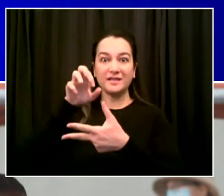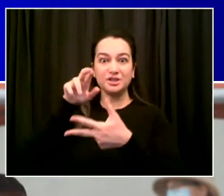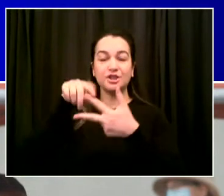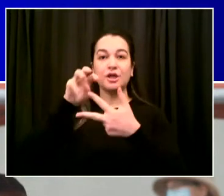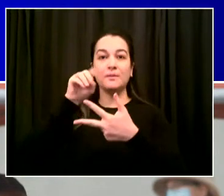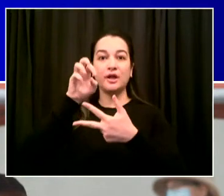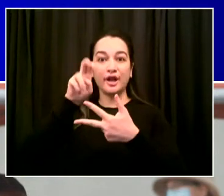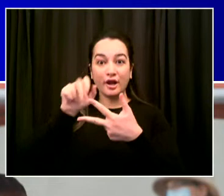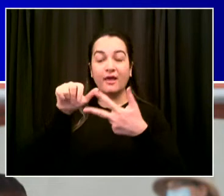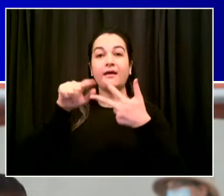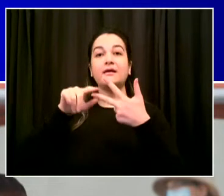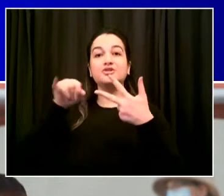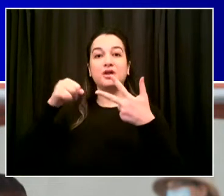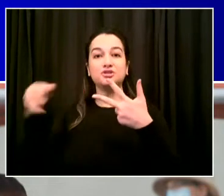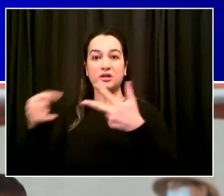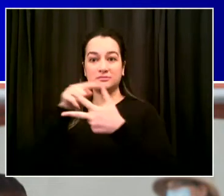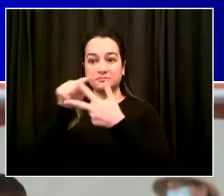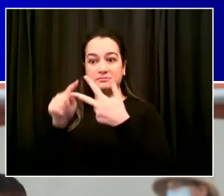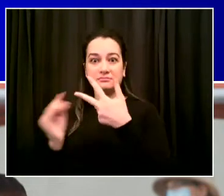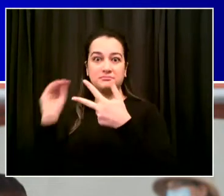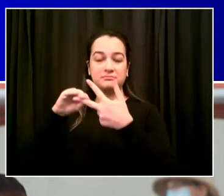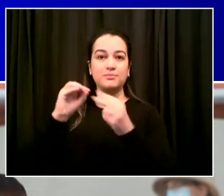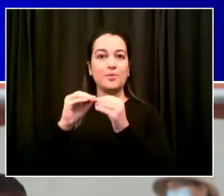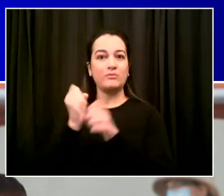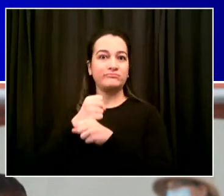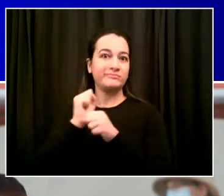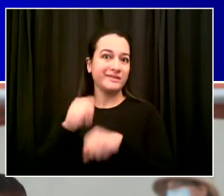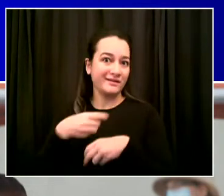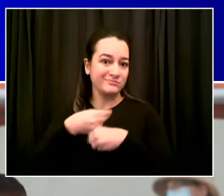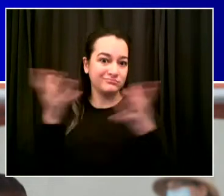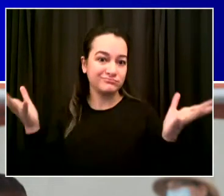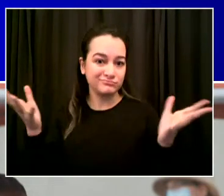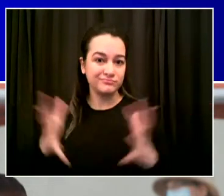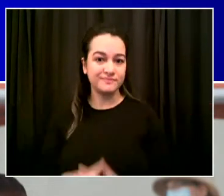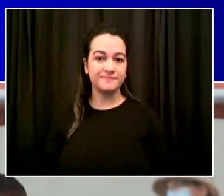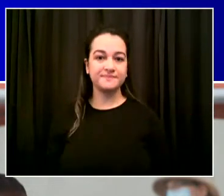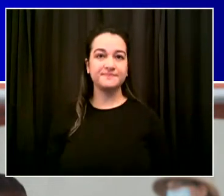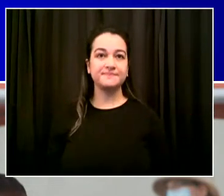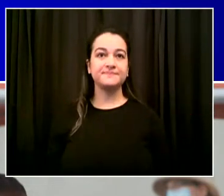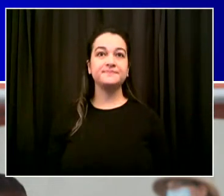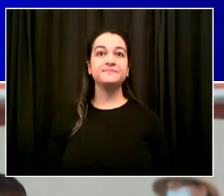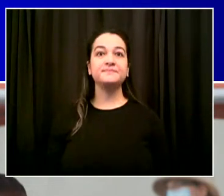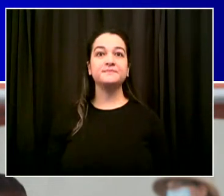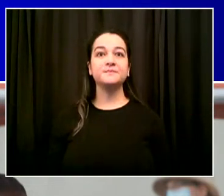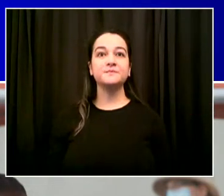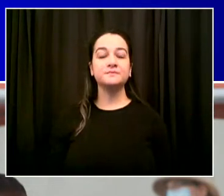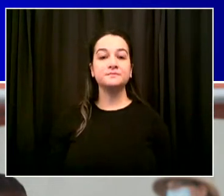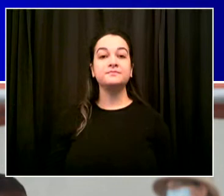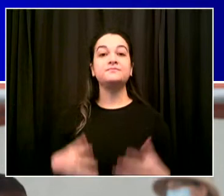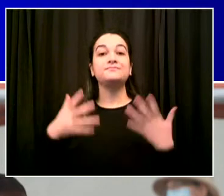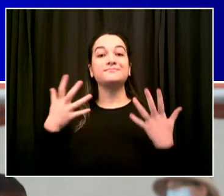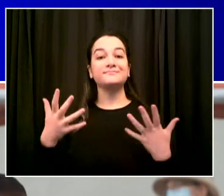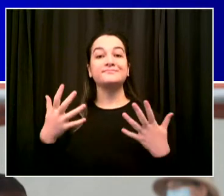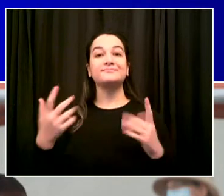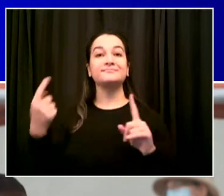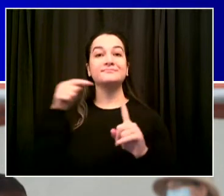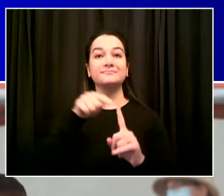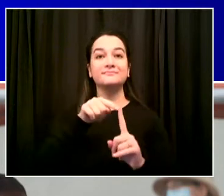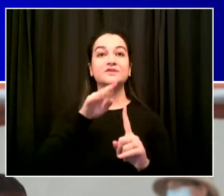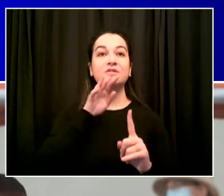to open up restaurants for indoor dining again on February 14th, it was clear to me that the folks who work in the